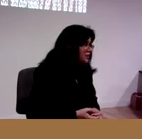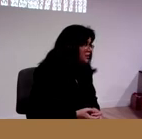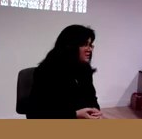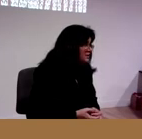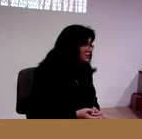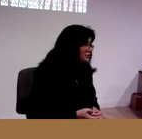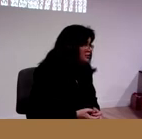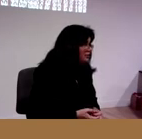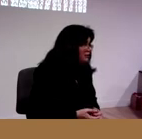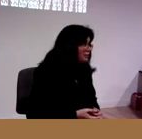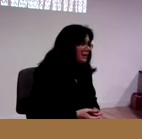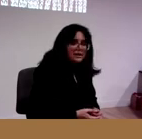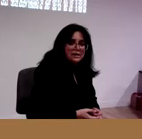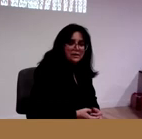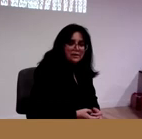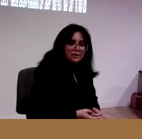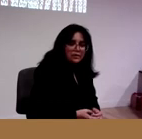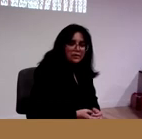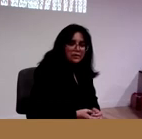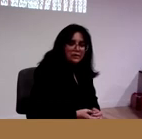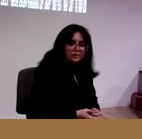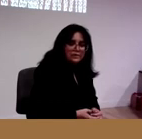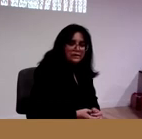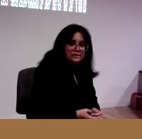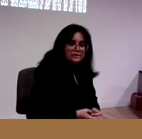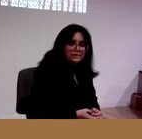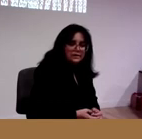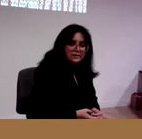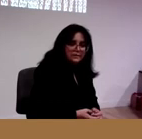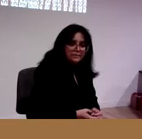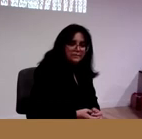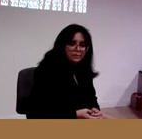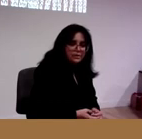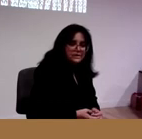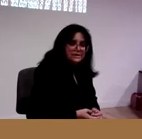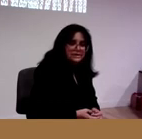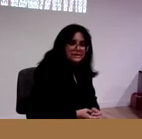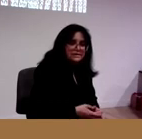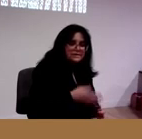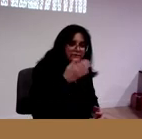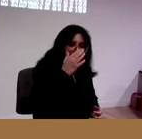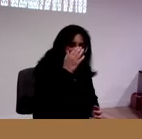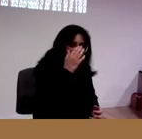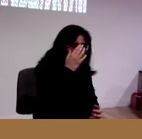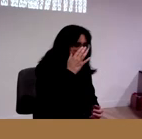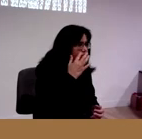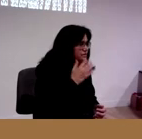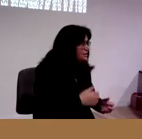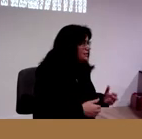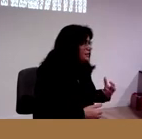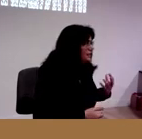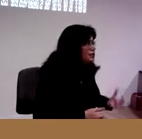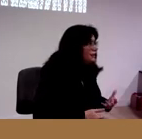language revitalization of Bumbangi. There's the Mercy Sisters, their